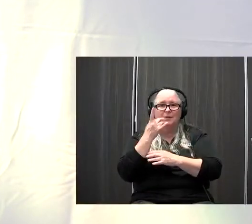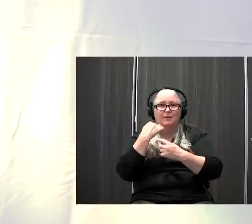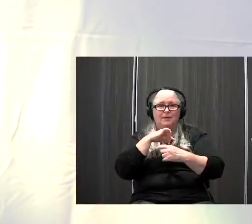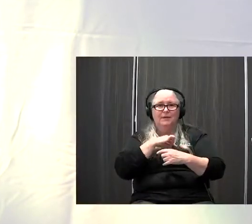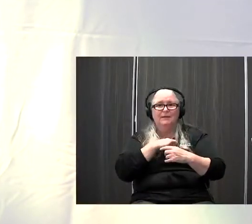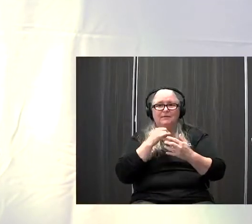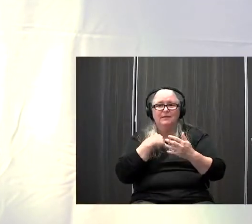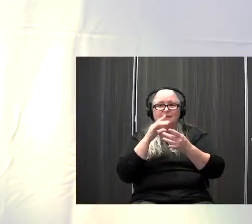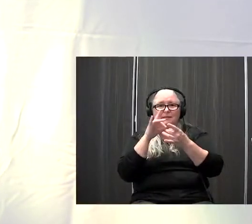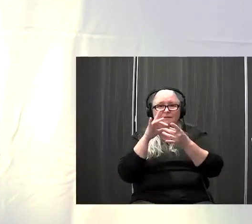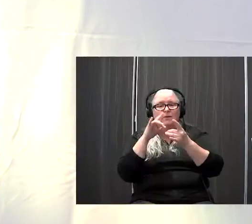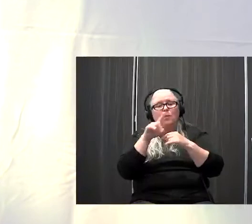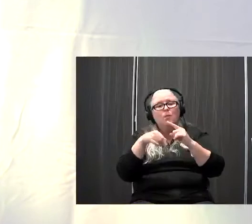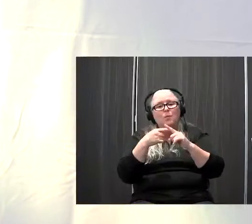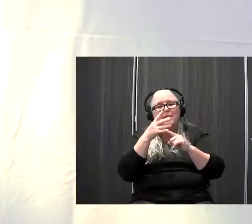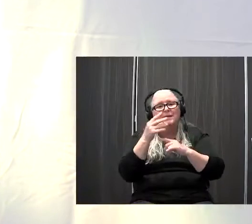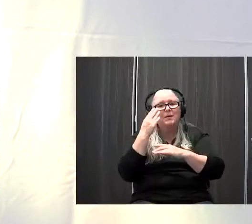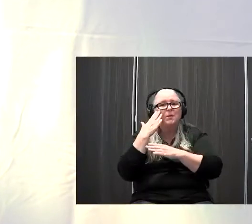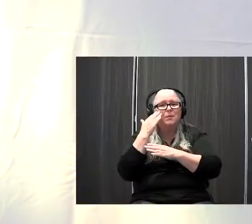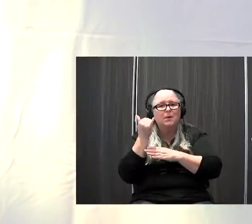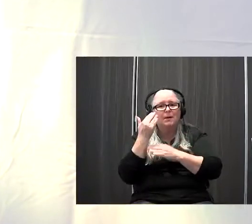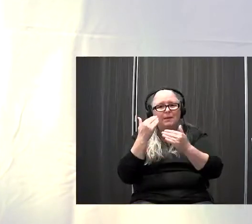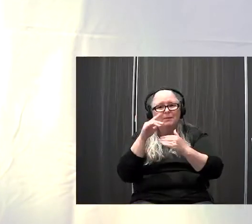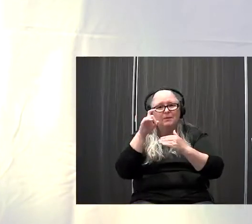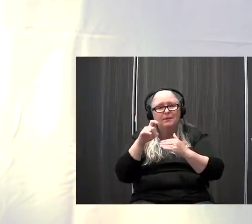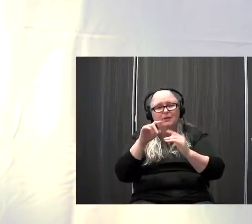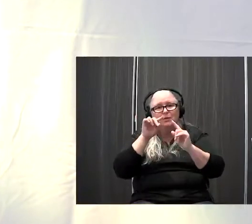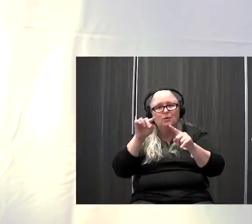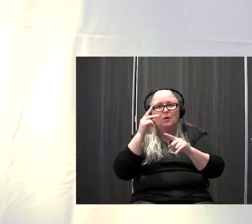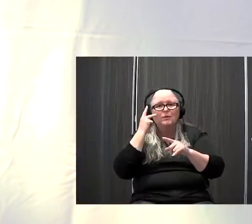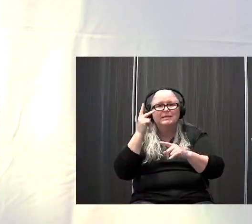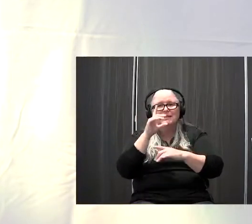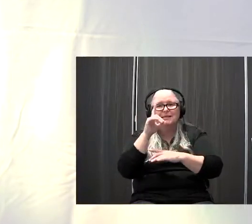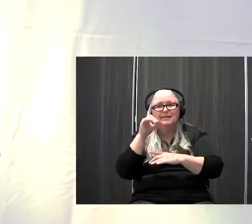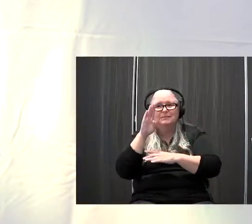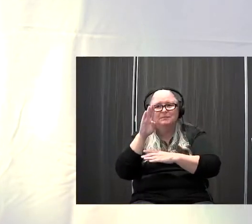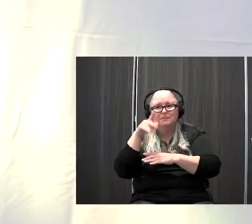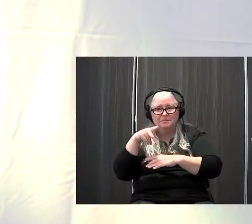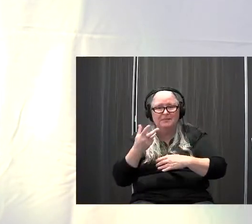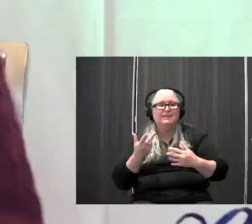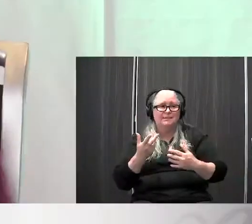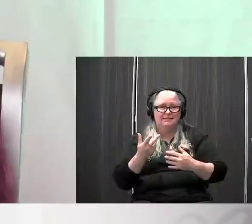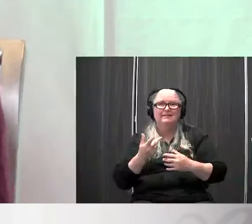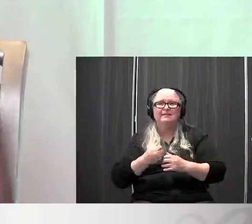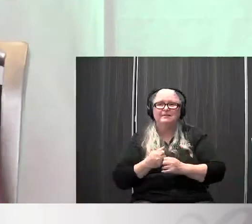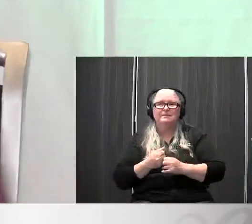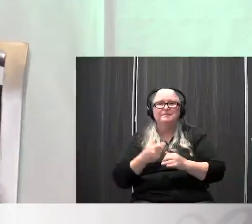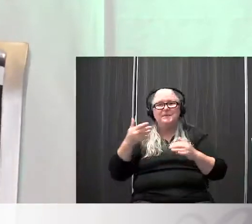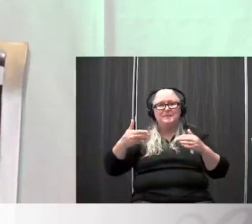of when and why you might need to take your child to see a developmental and behavioral pediatrician. All right,